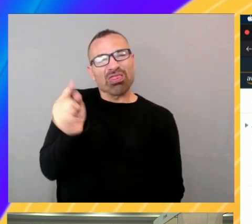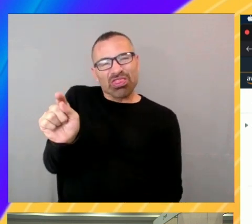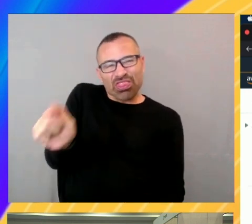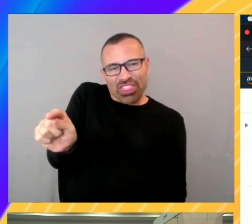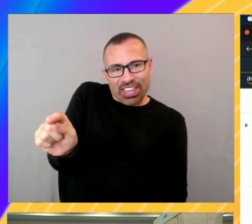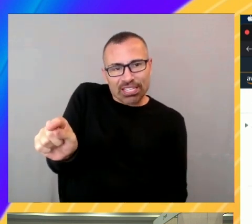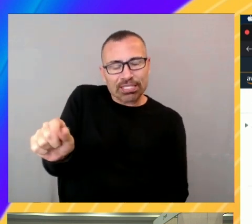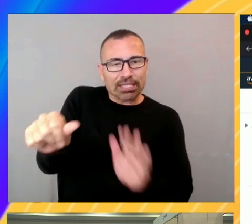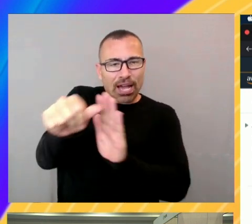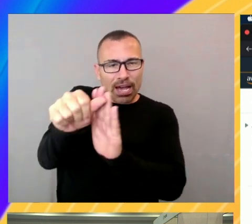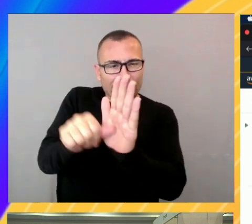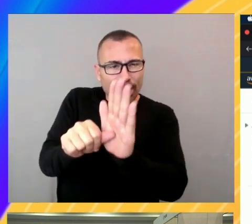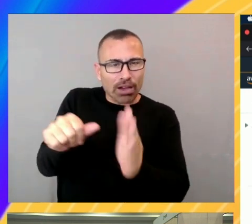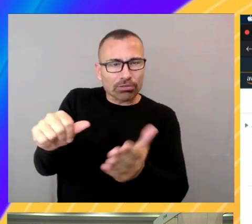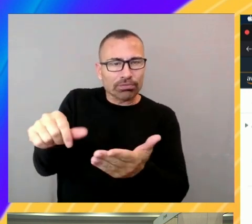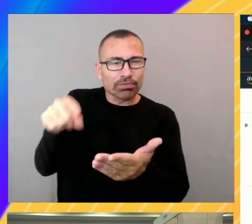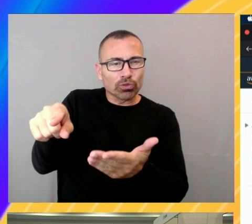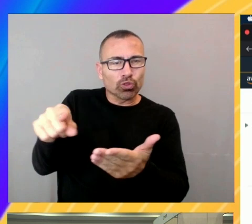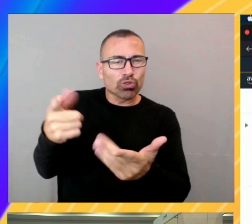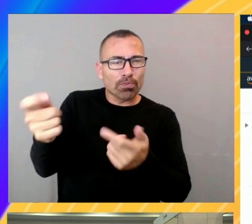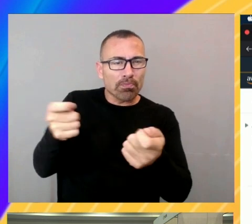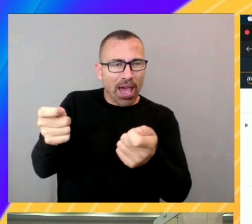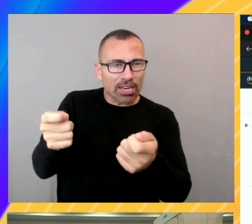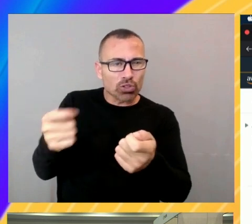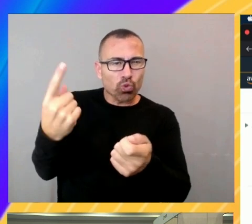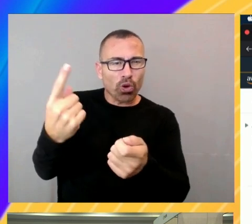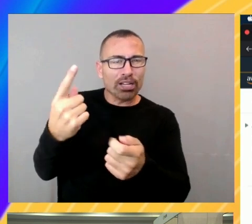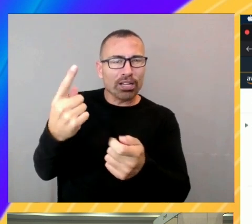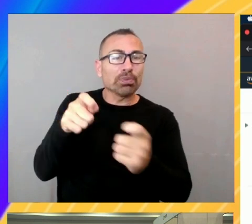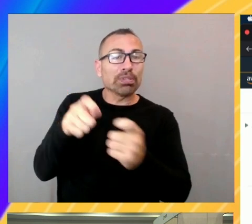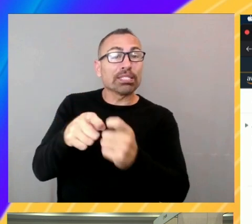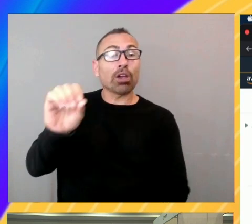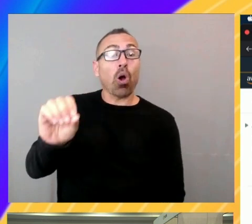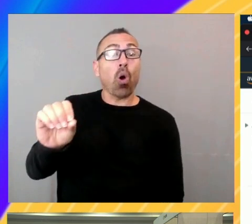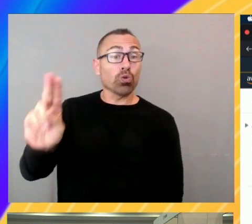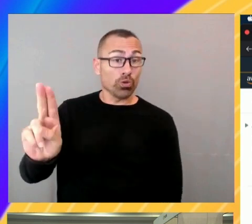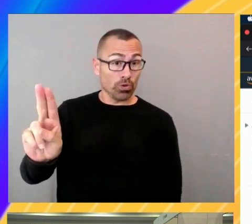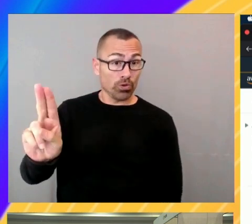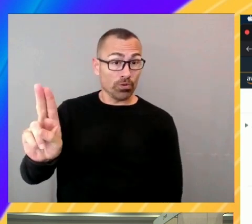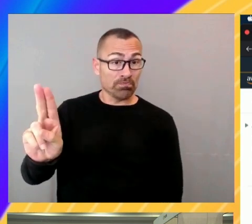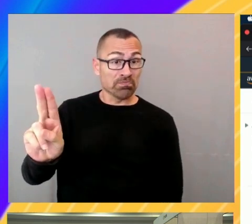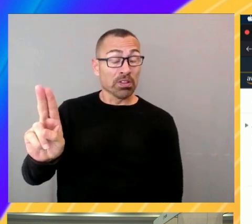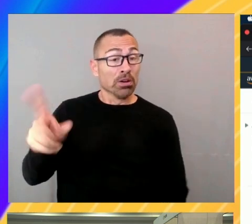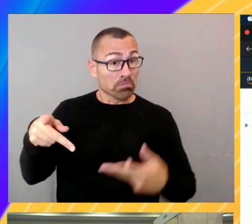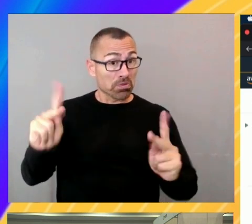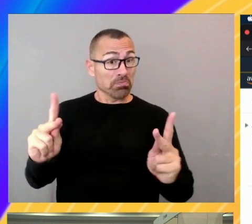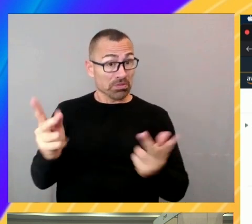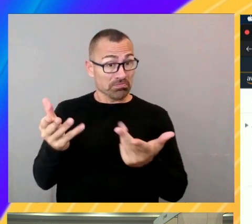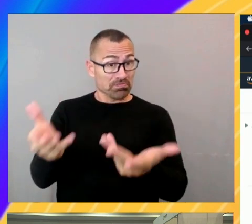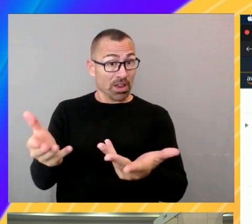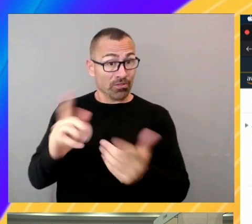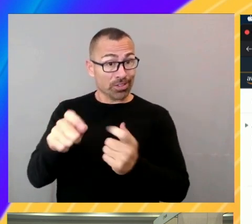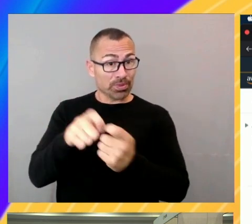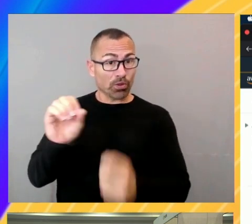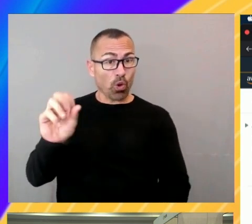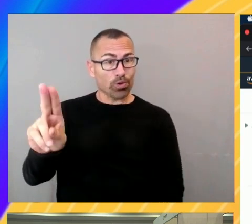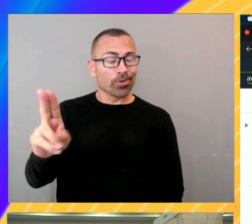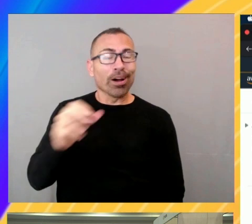specific OU. I'm giving permissions to a specific OU. I'm not saying everything out there in the organization. I'm saying,